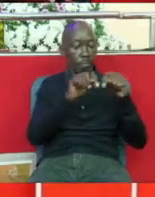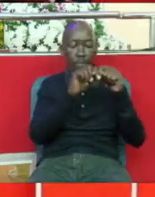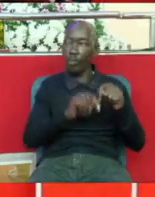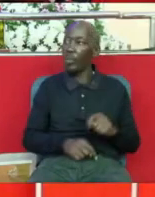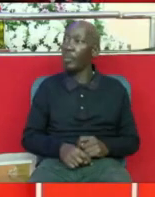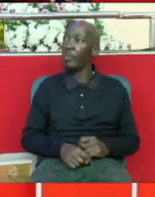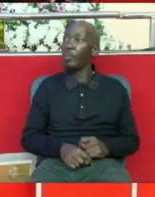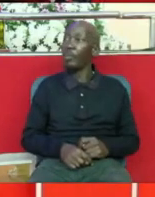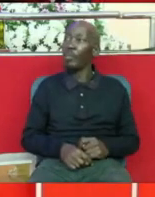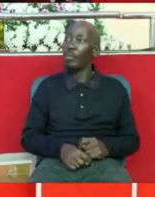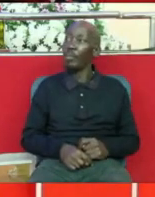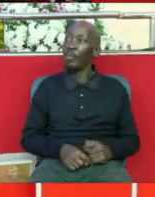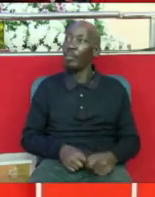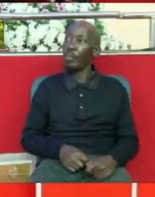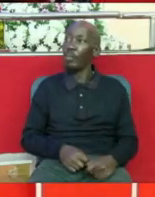kuliona.